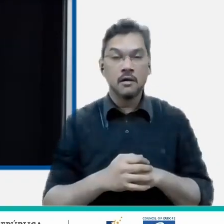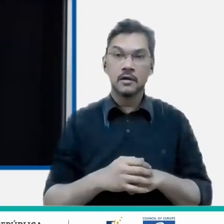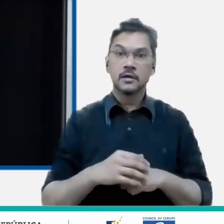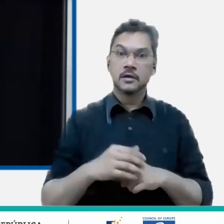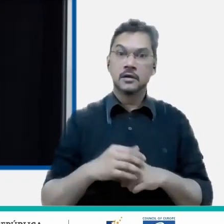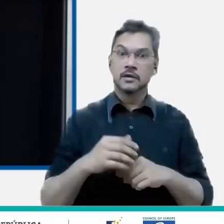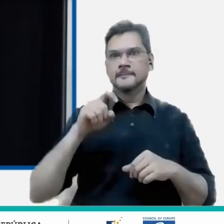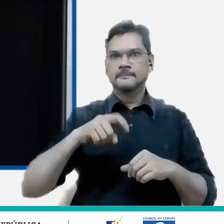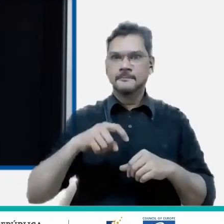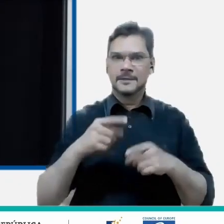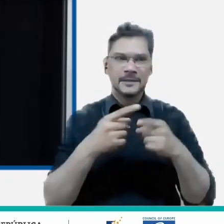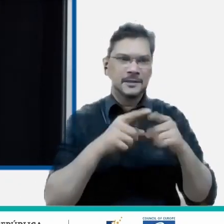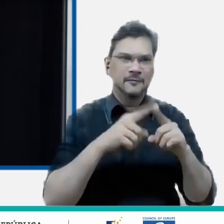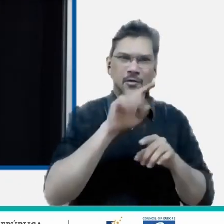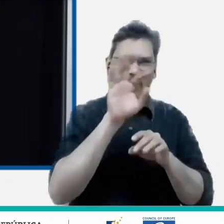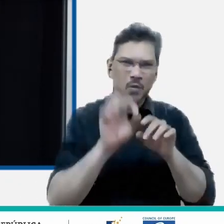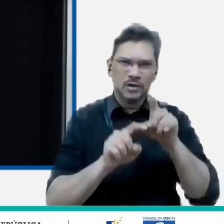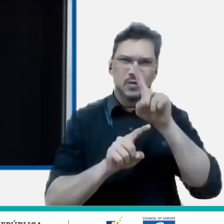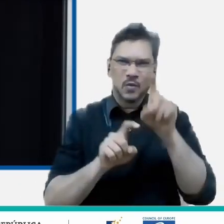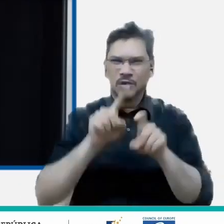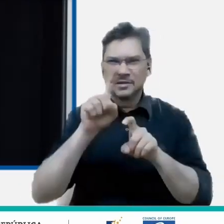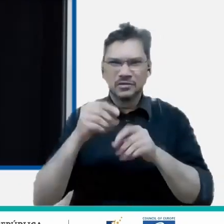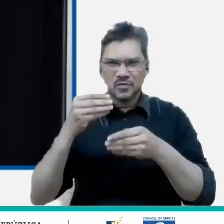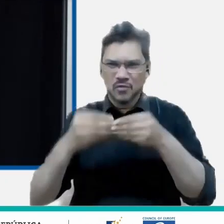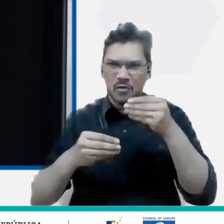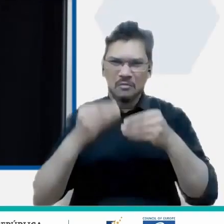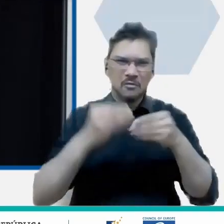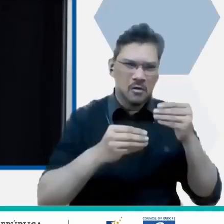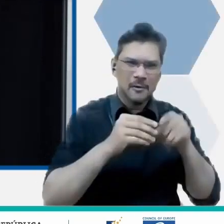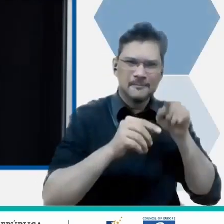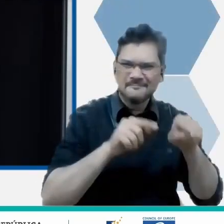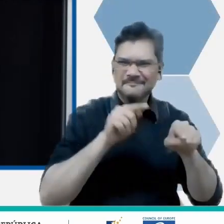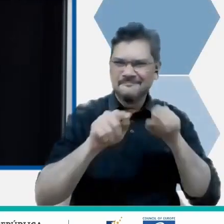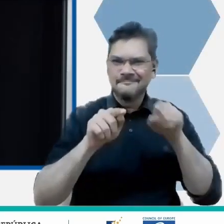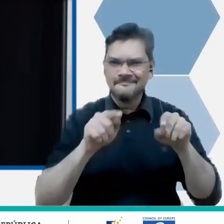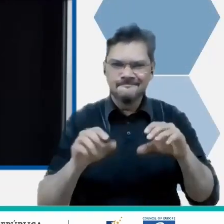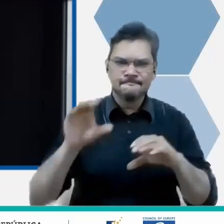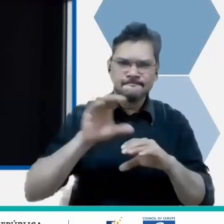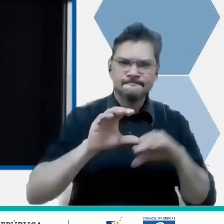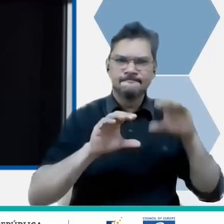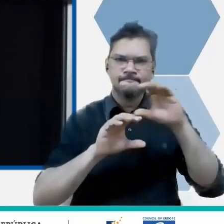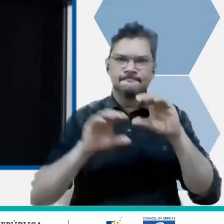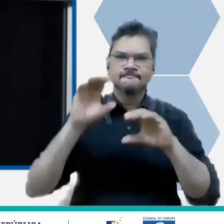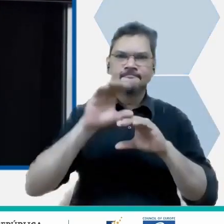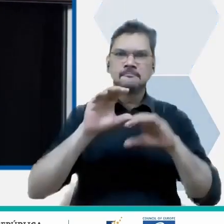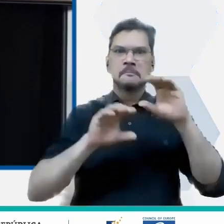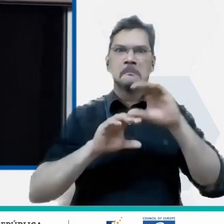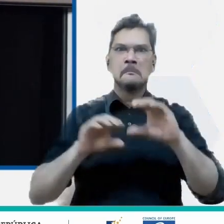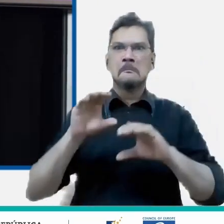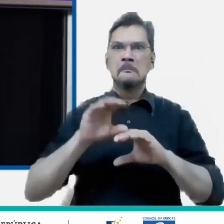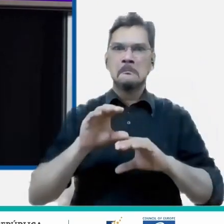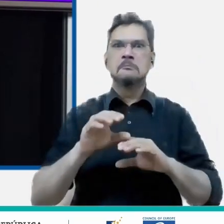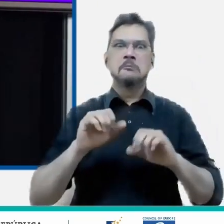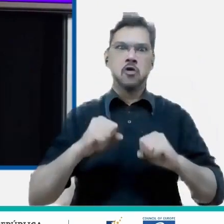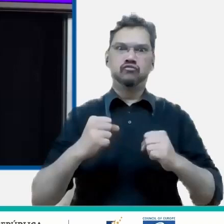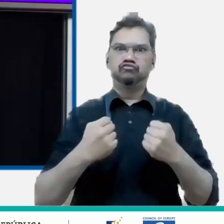be challenged to have those focus coherently together. At one